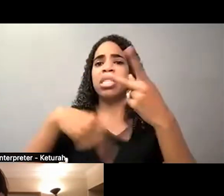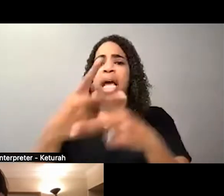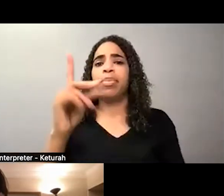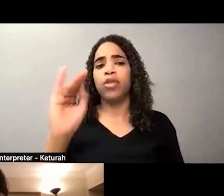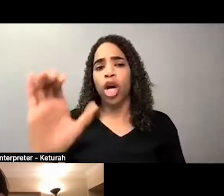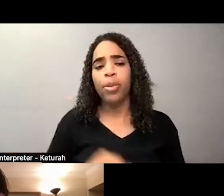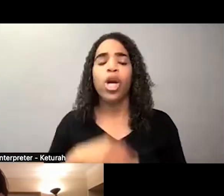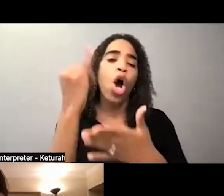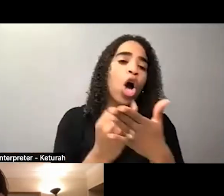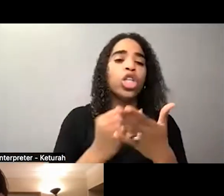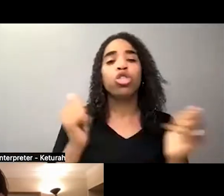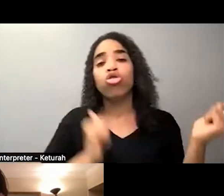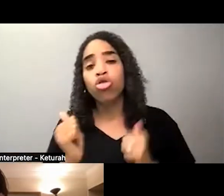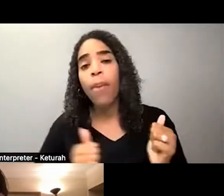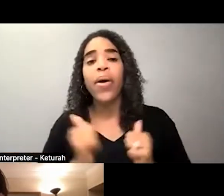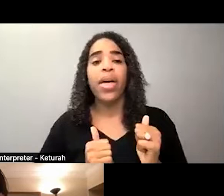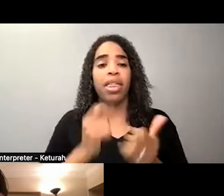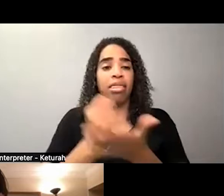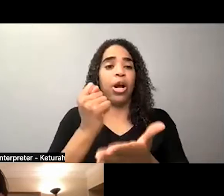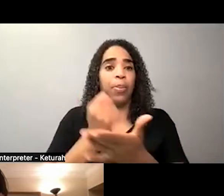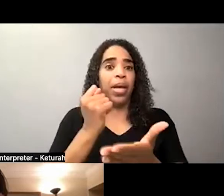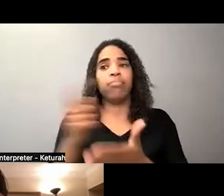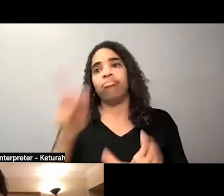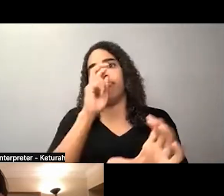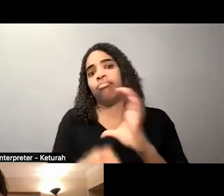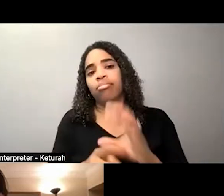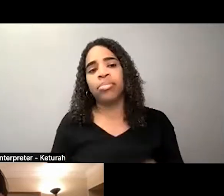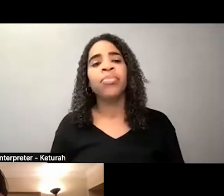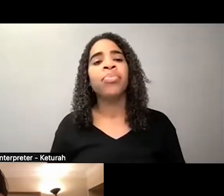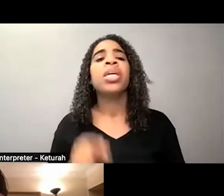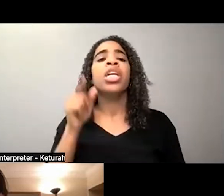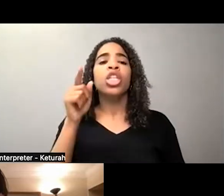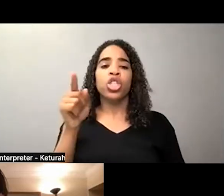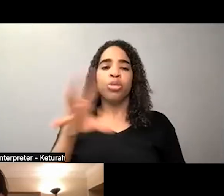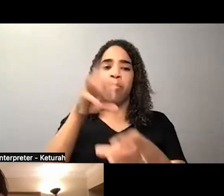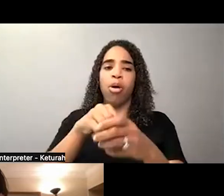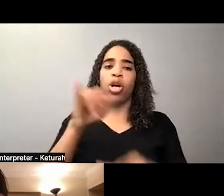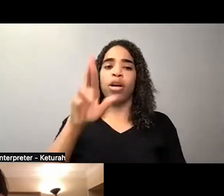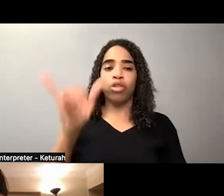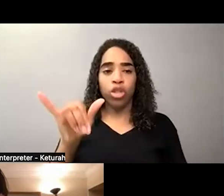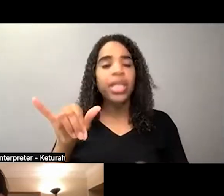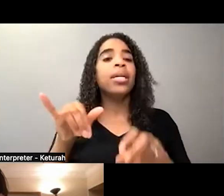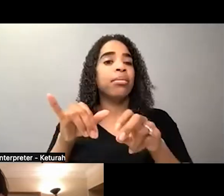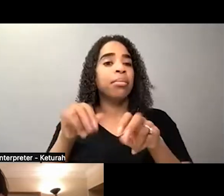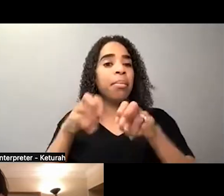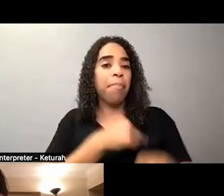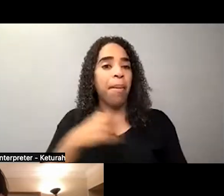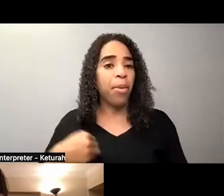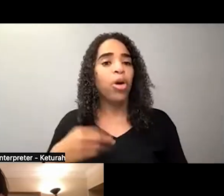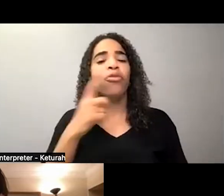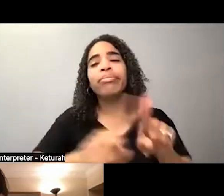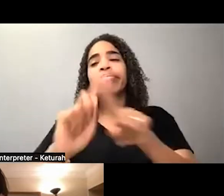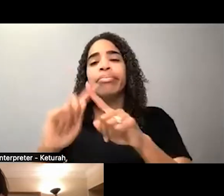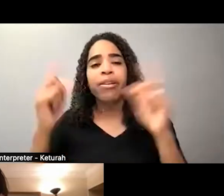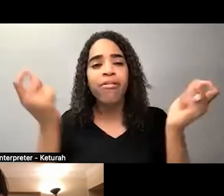drama therapy, and experimental animation are her other interests. Rokhsareh has been a jury member at festivals such as Hot Docs, IDFA, One World Human